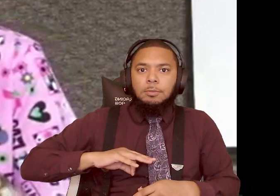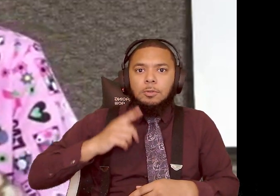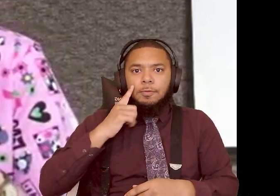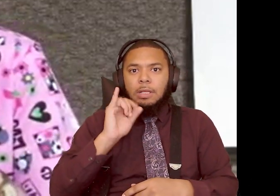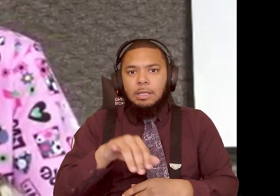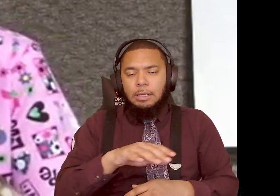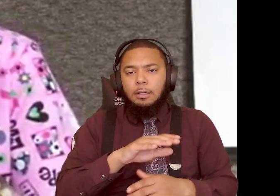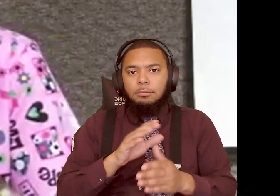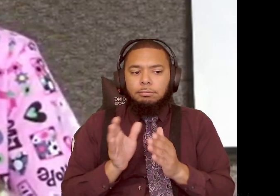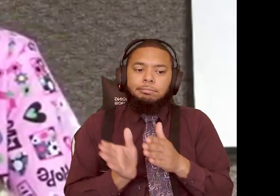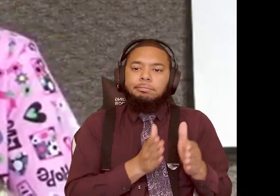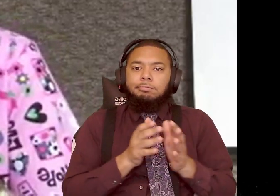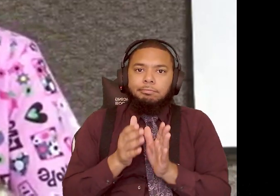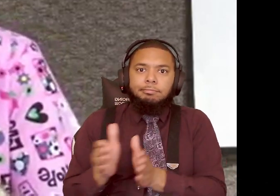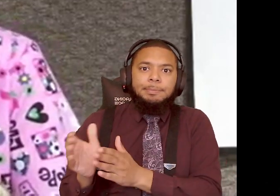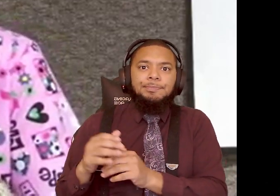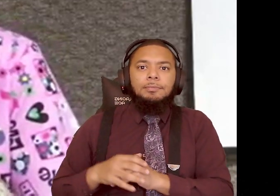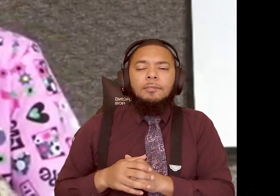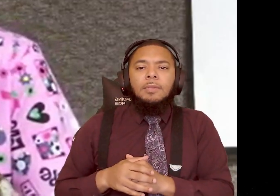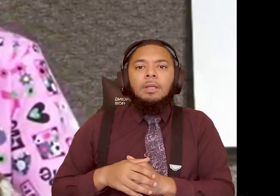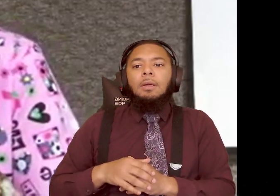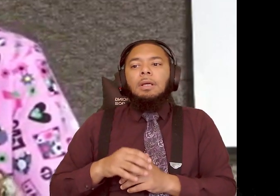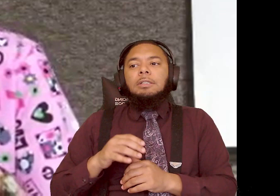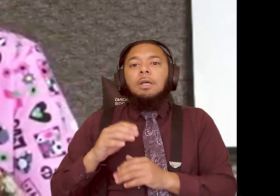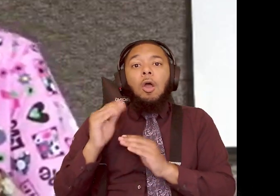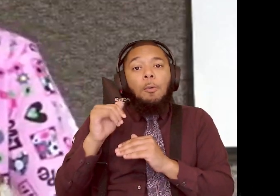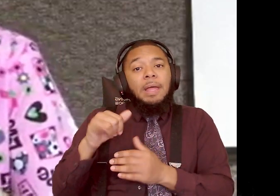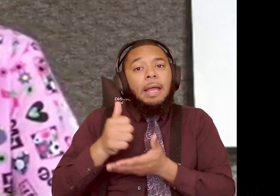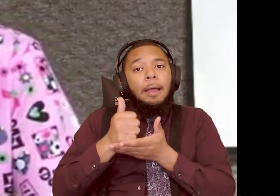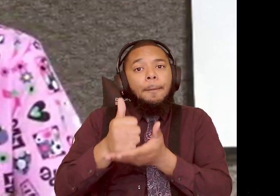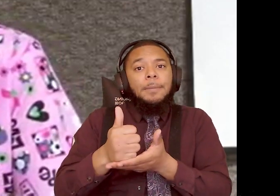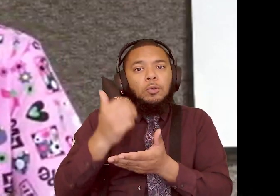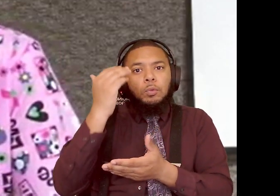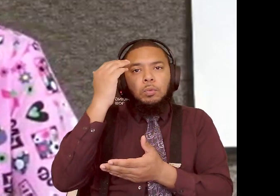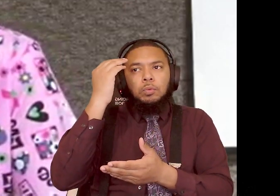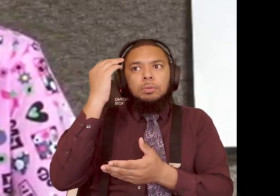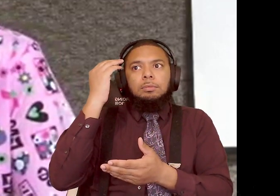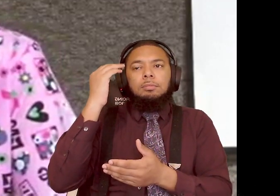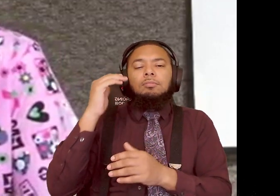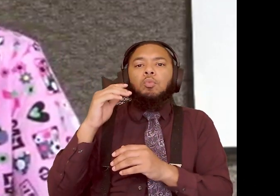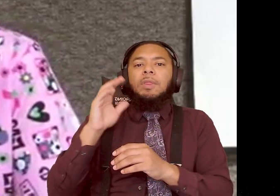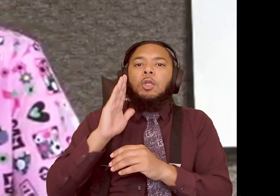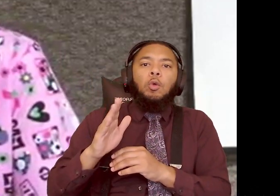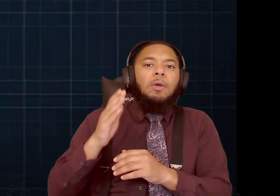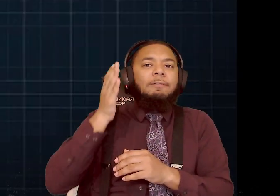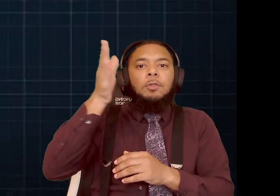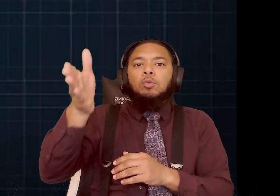your career of knowing how to be covered on healthcare, and it's just good to be informed.